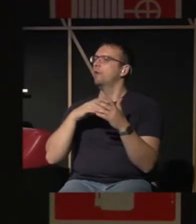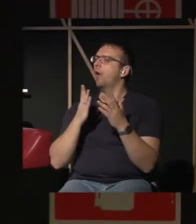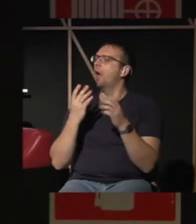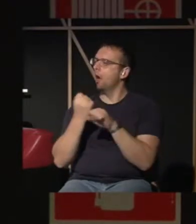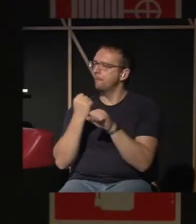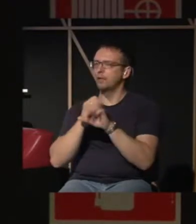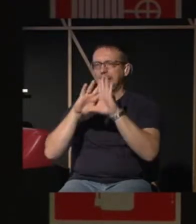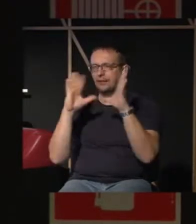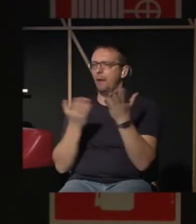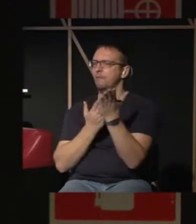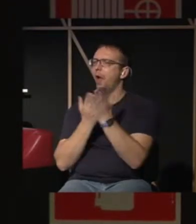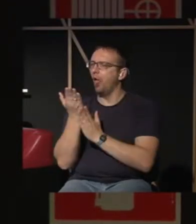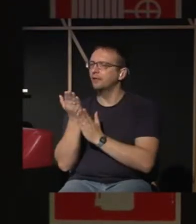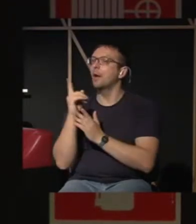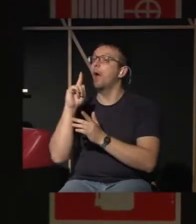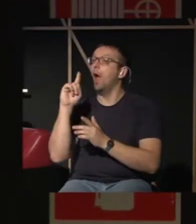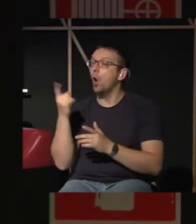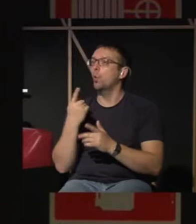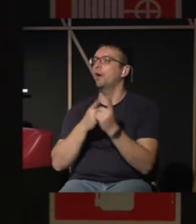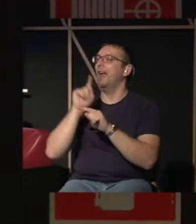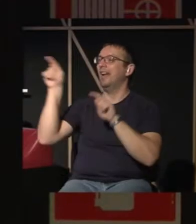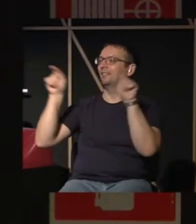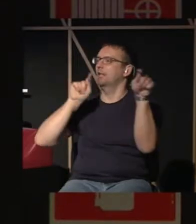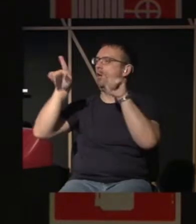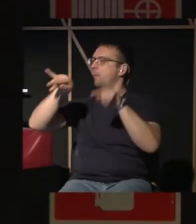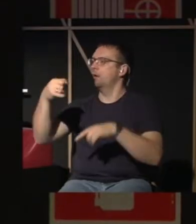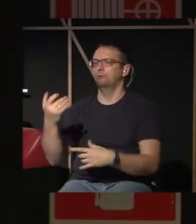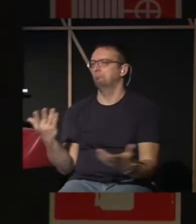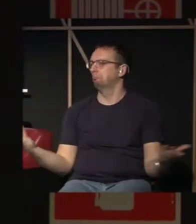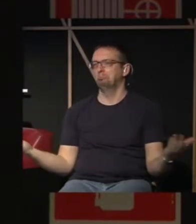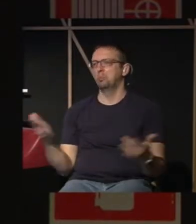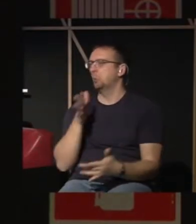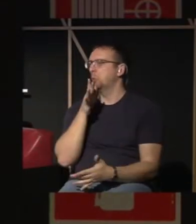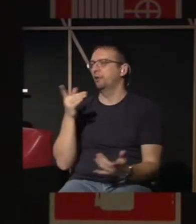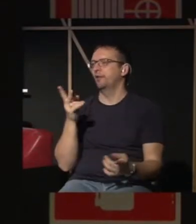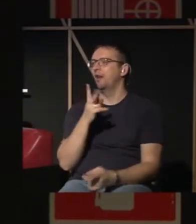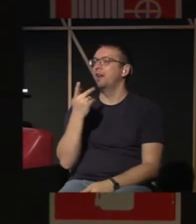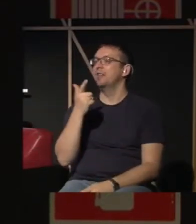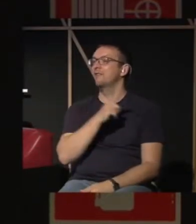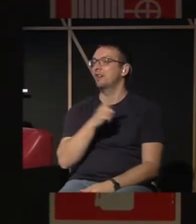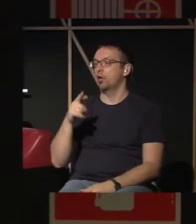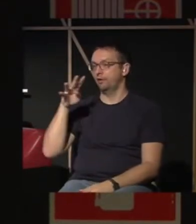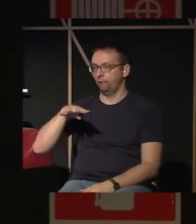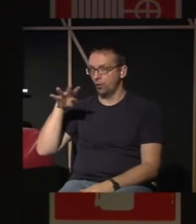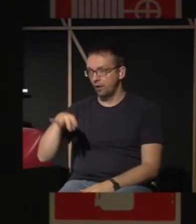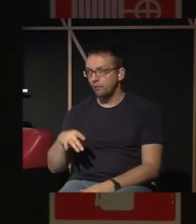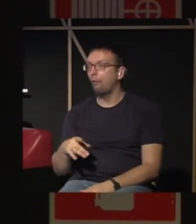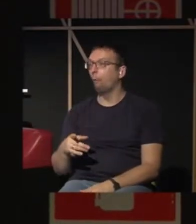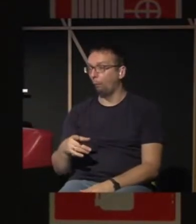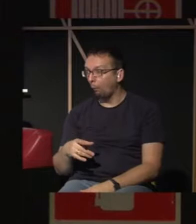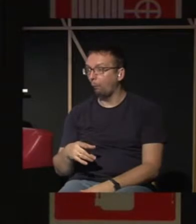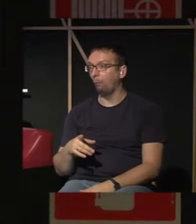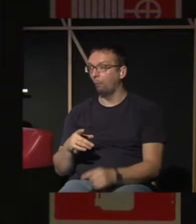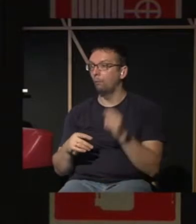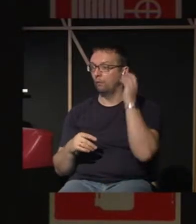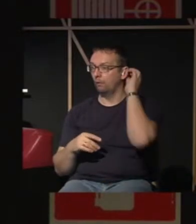in 2014, really marked a milestone for FIFA in which we had a systematic approach in